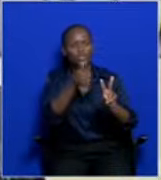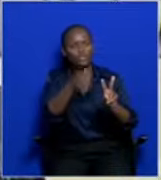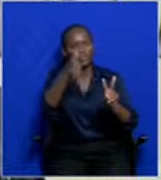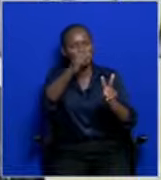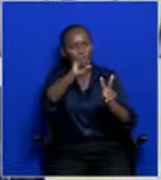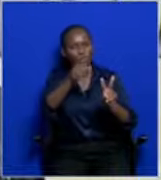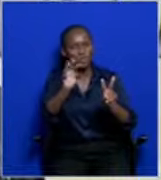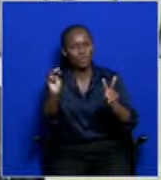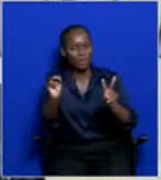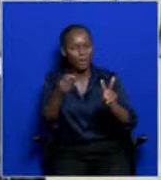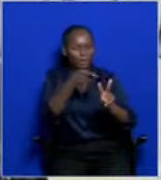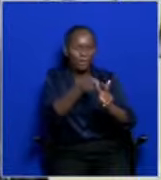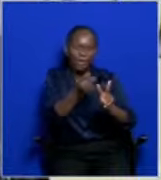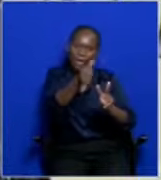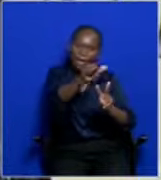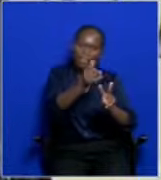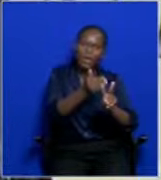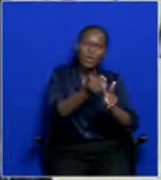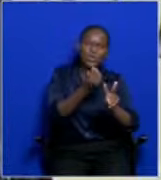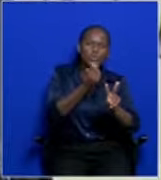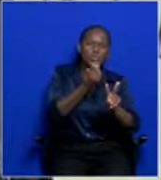ranks on his shoulders?